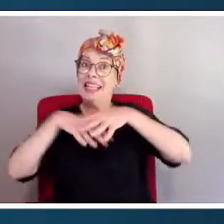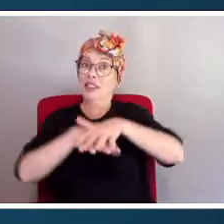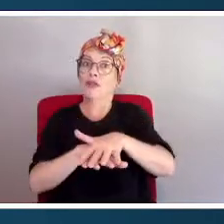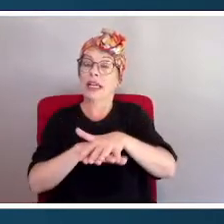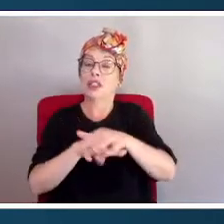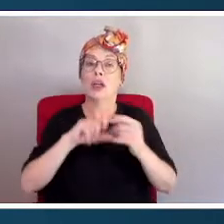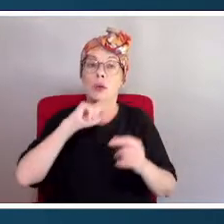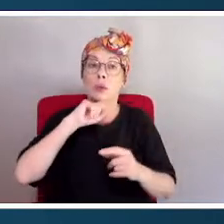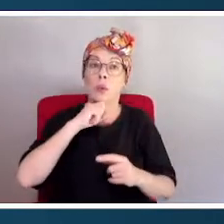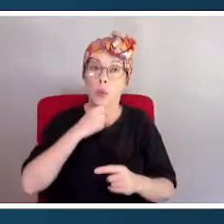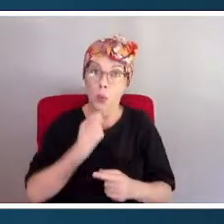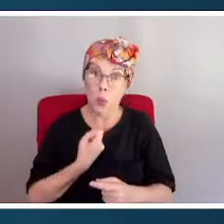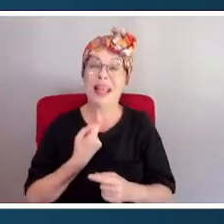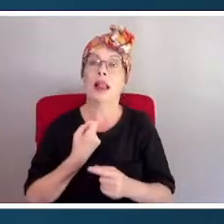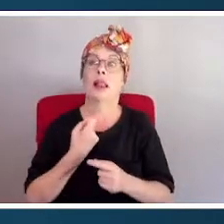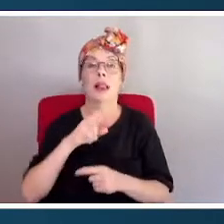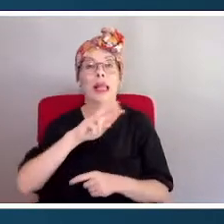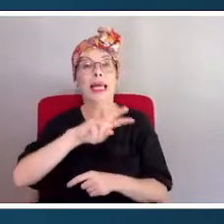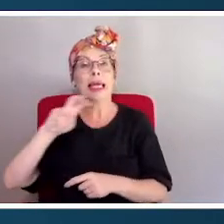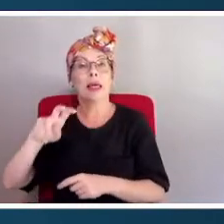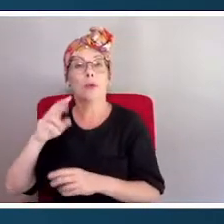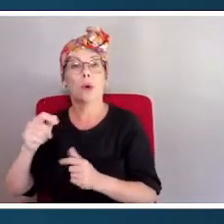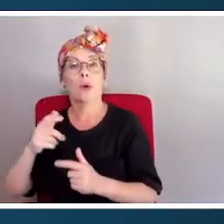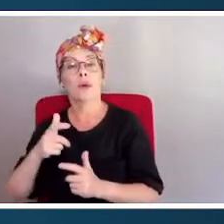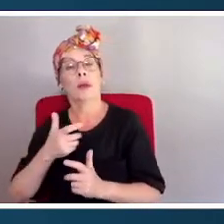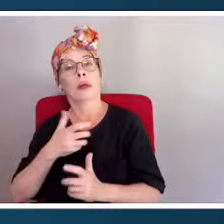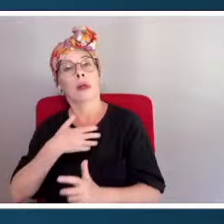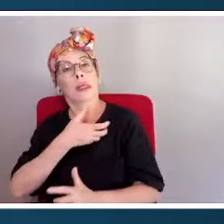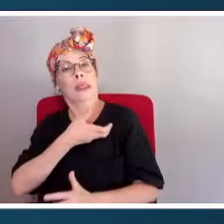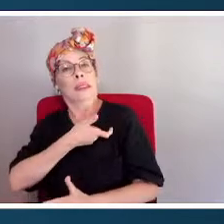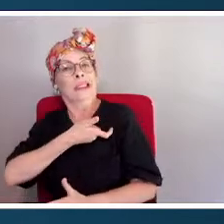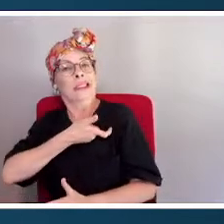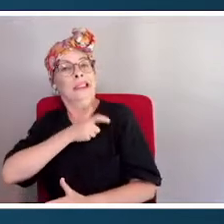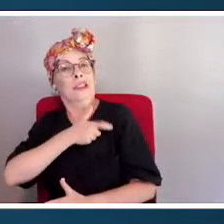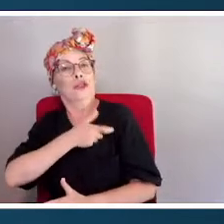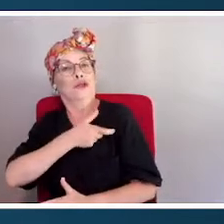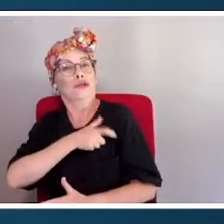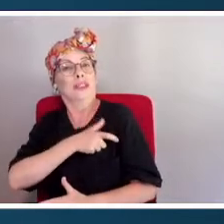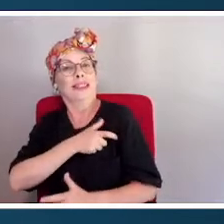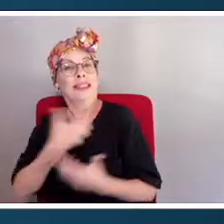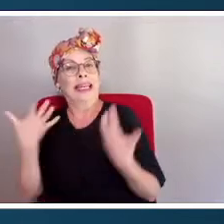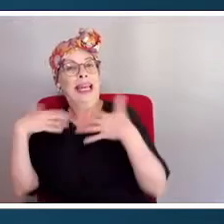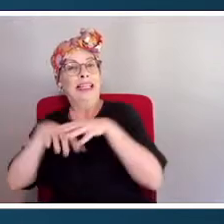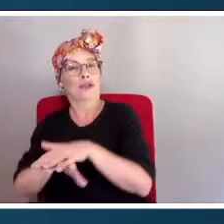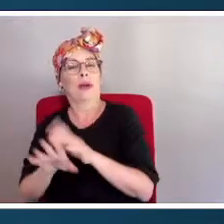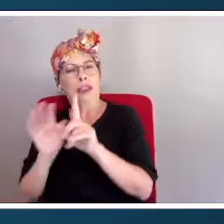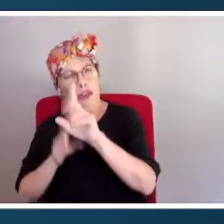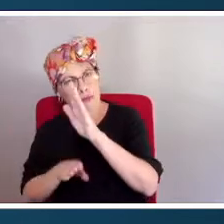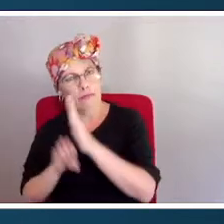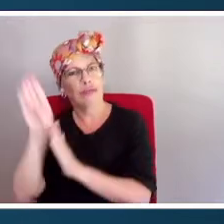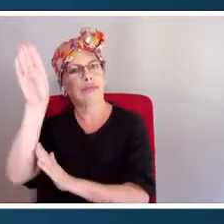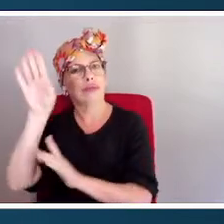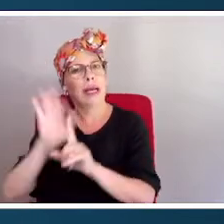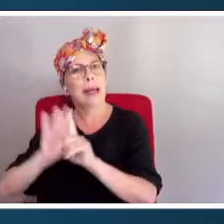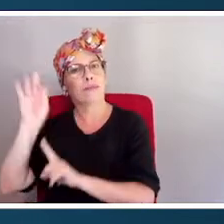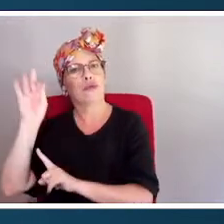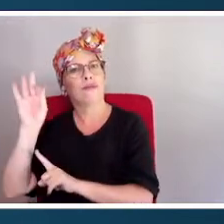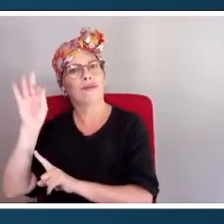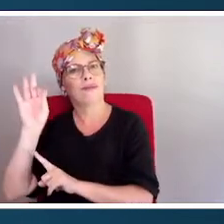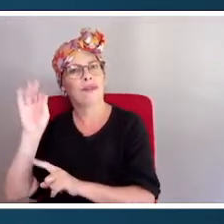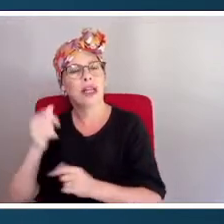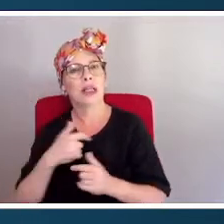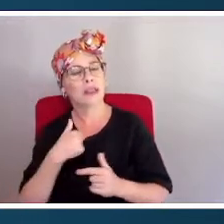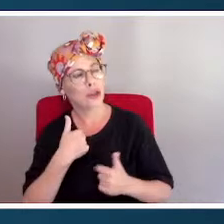We will all be more secure for it, not less. And I encourage Australia to give due